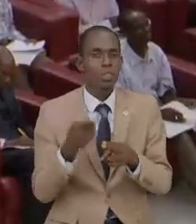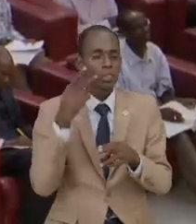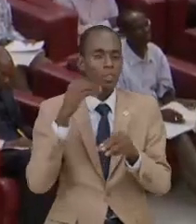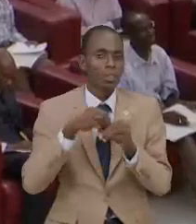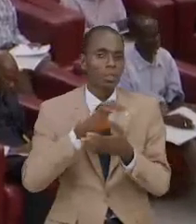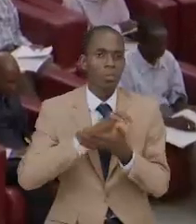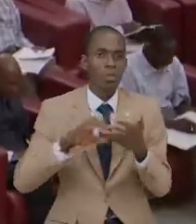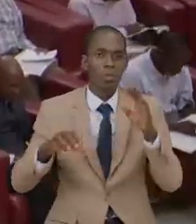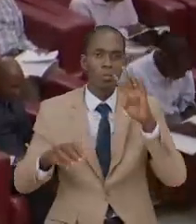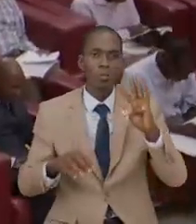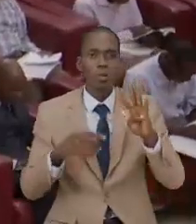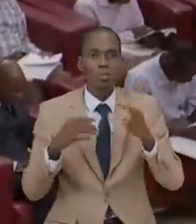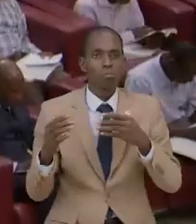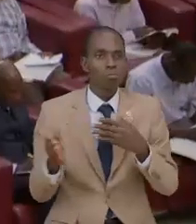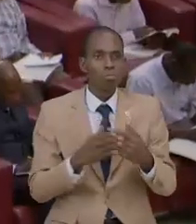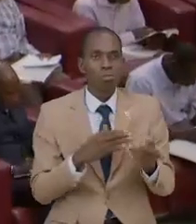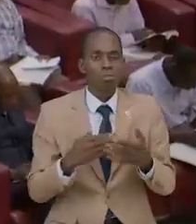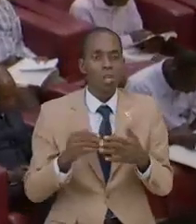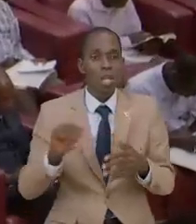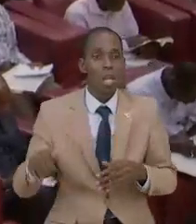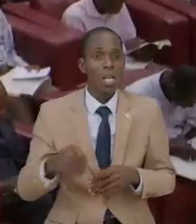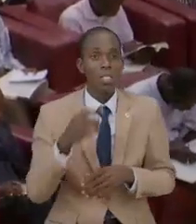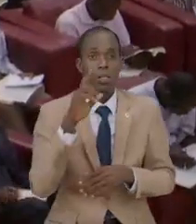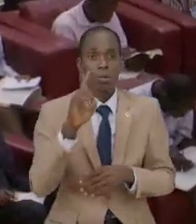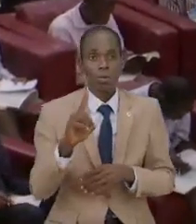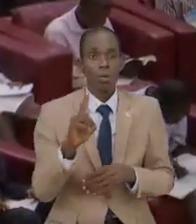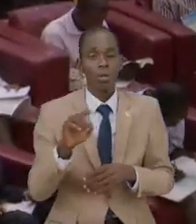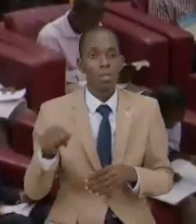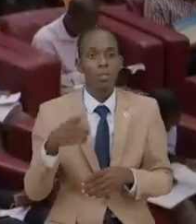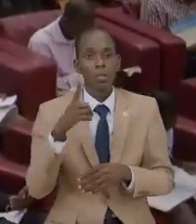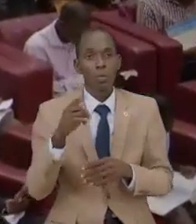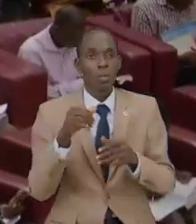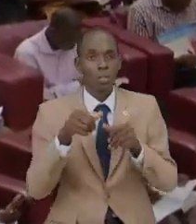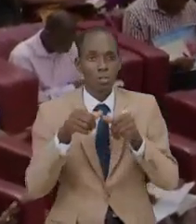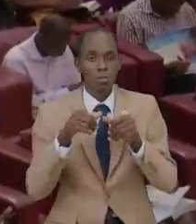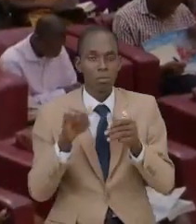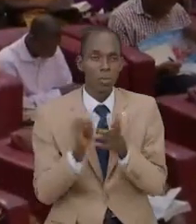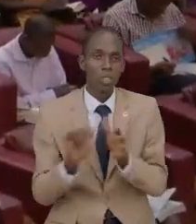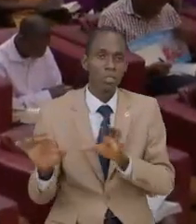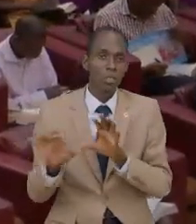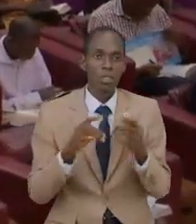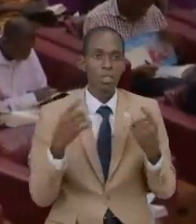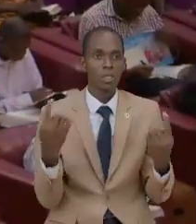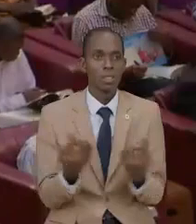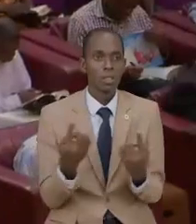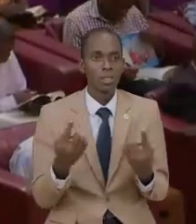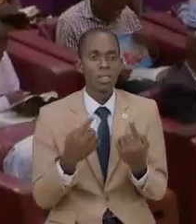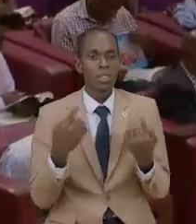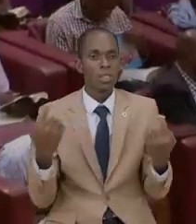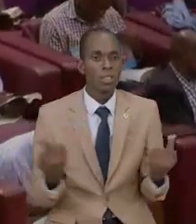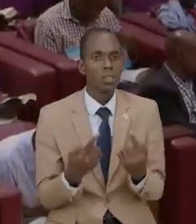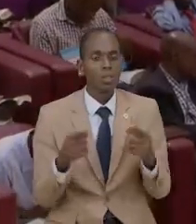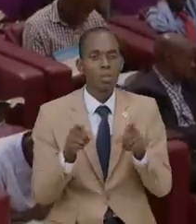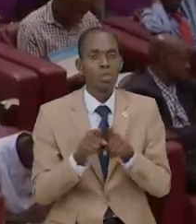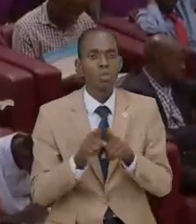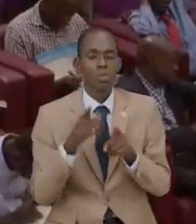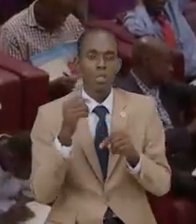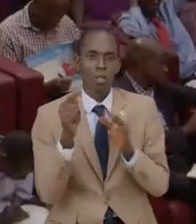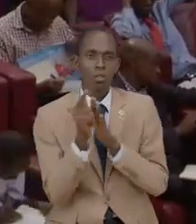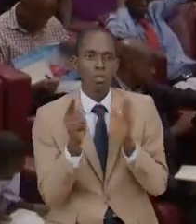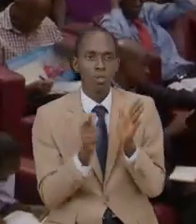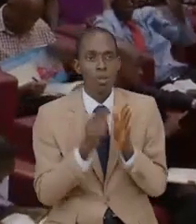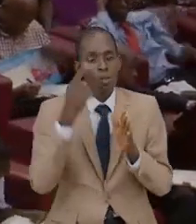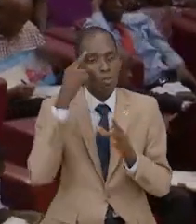4 there. In verse 4 it says, whosoever committeth sin transgresseth also the law.